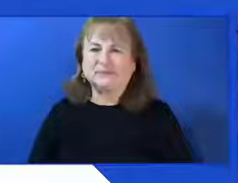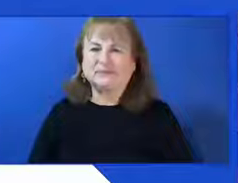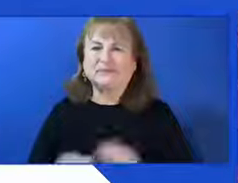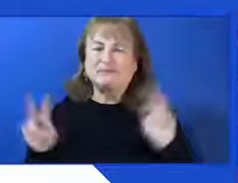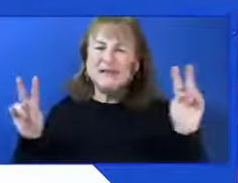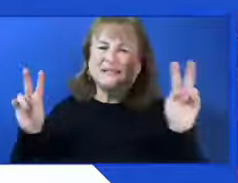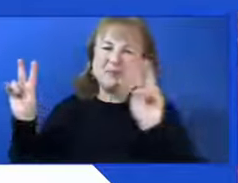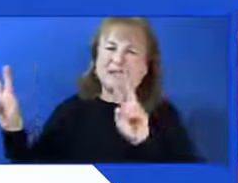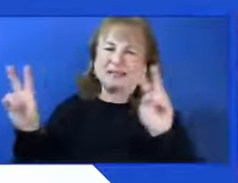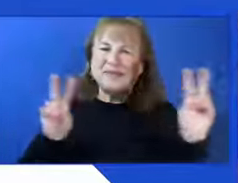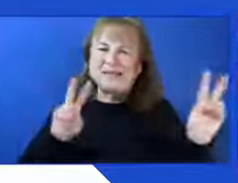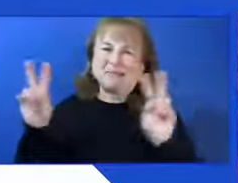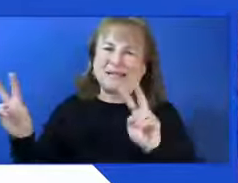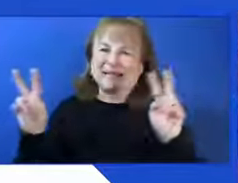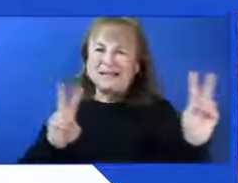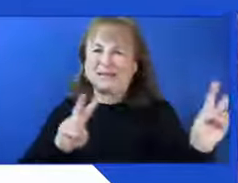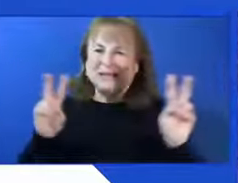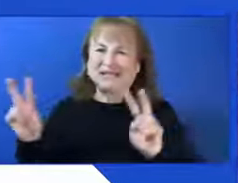And now,